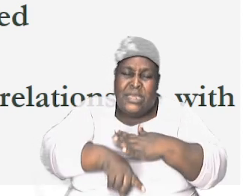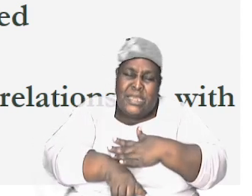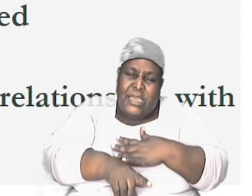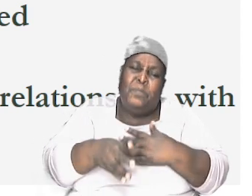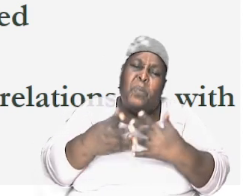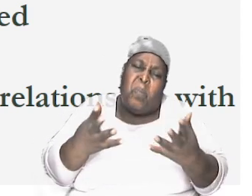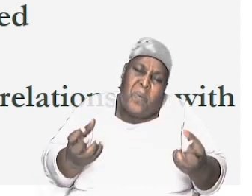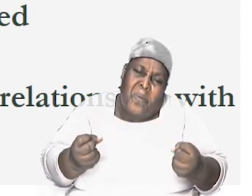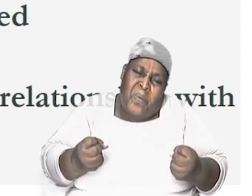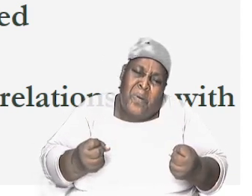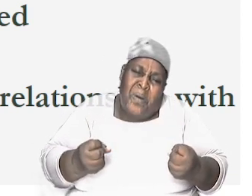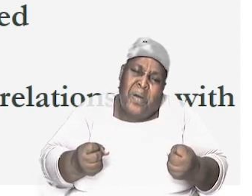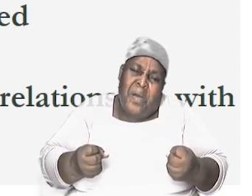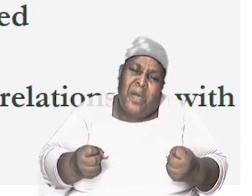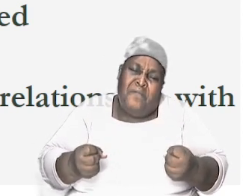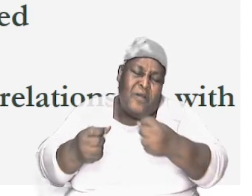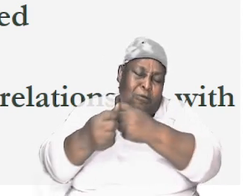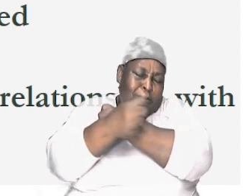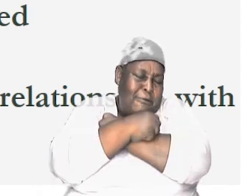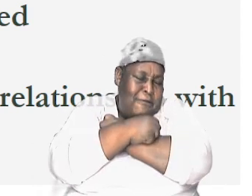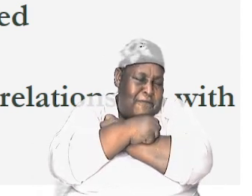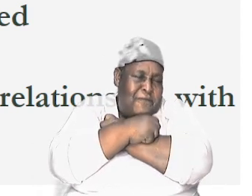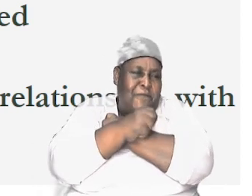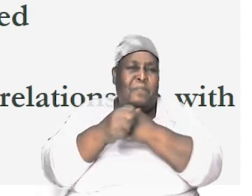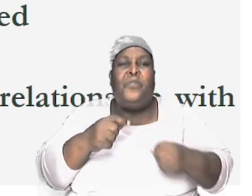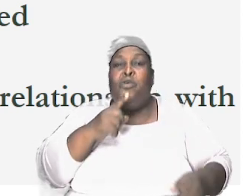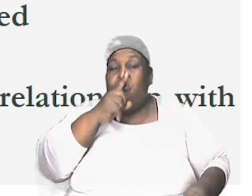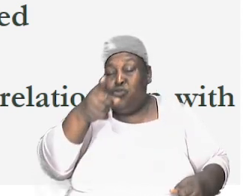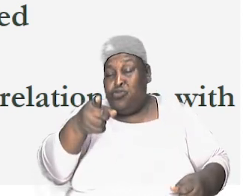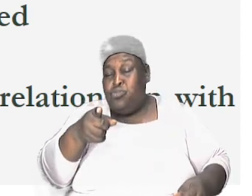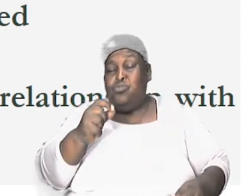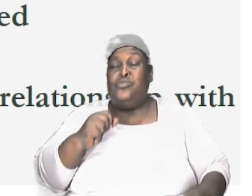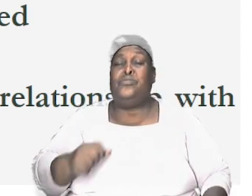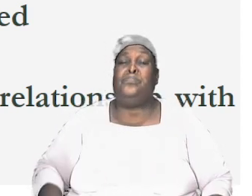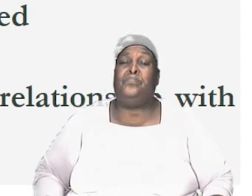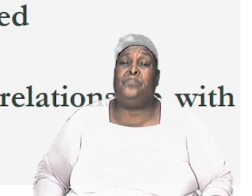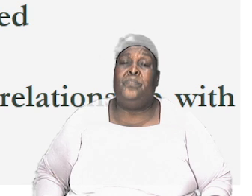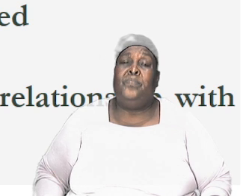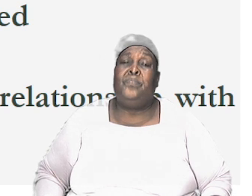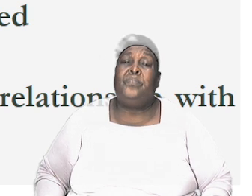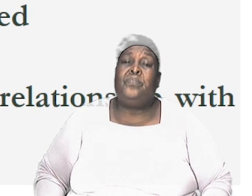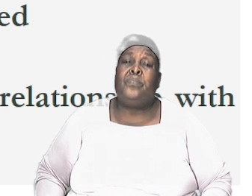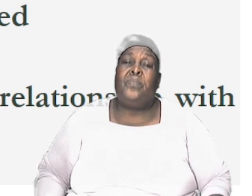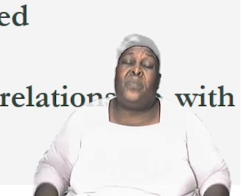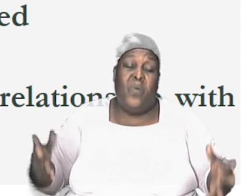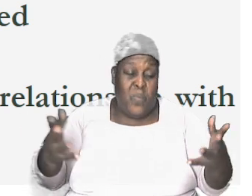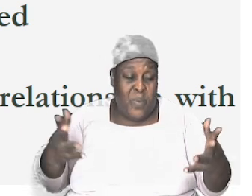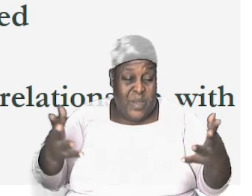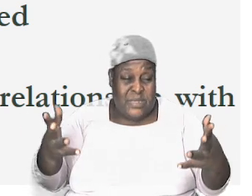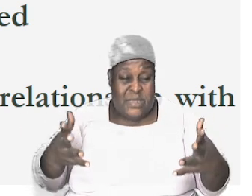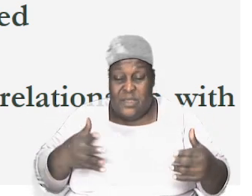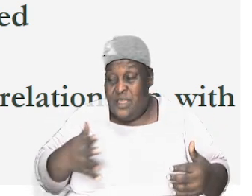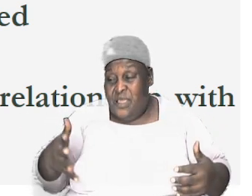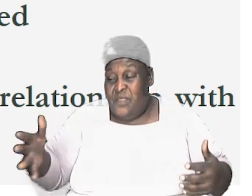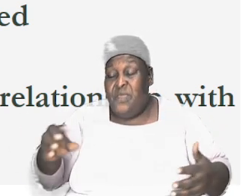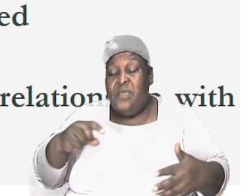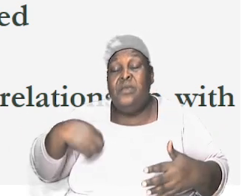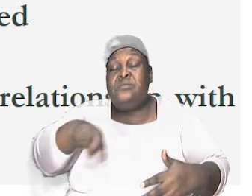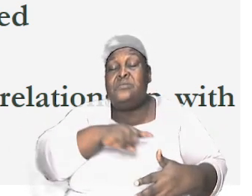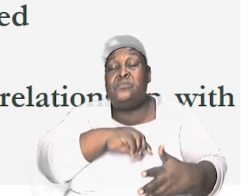place fulfilled. You know, the truth be told, as I said before, one of the things we